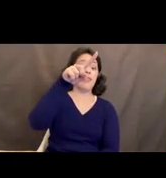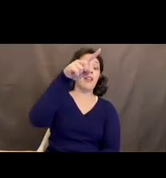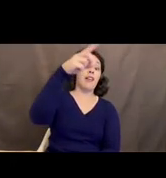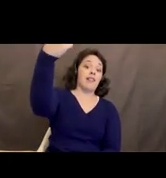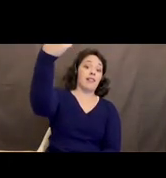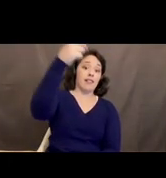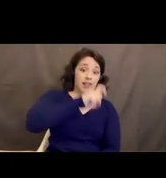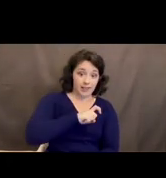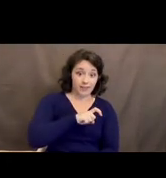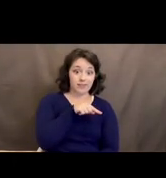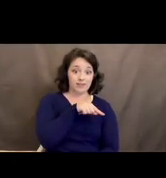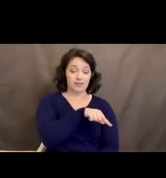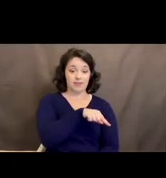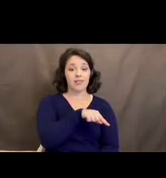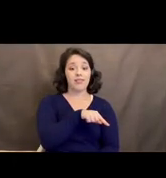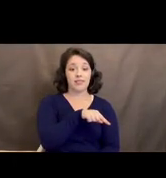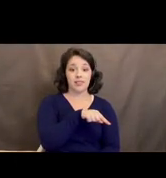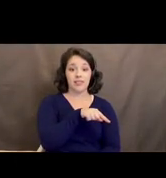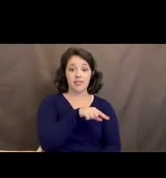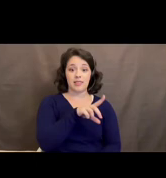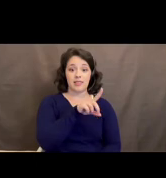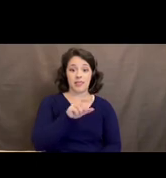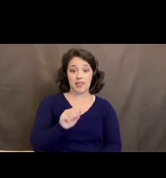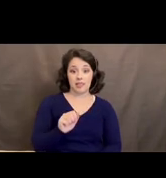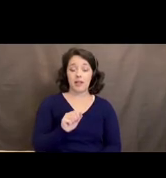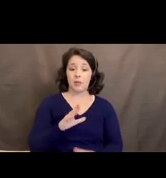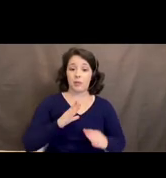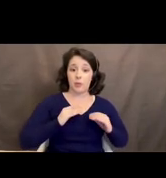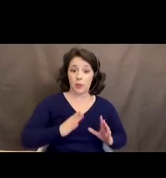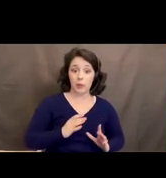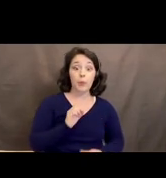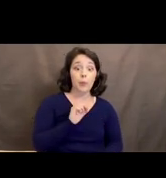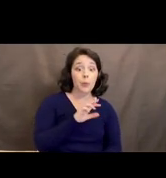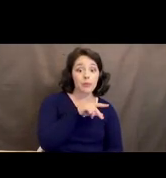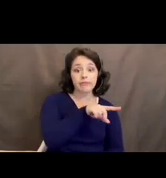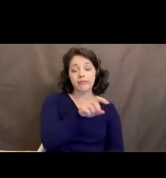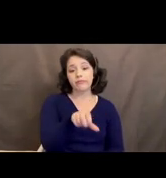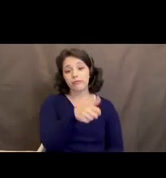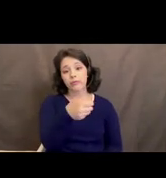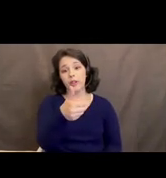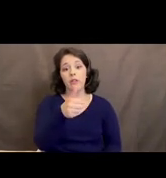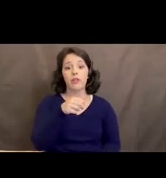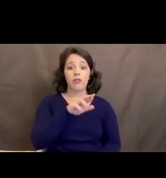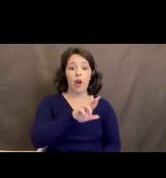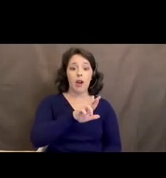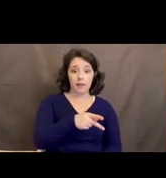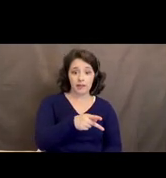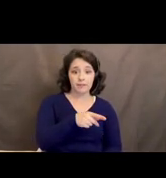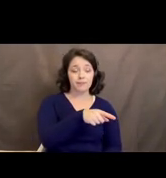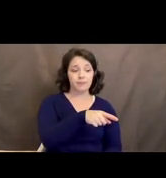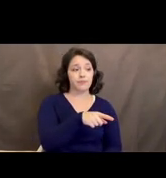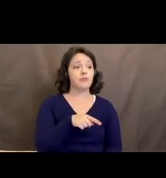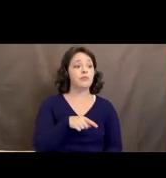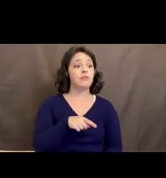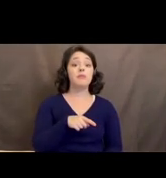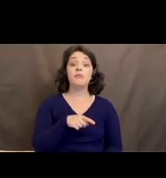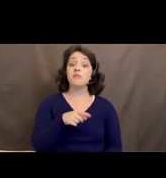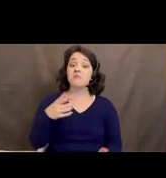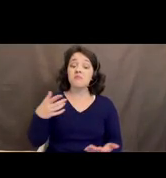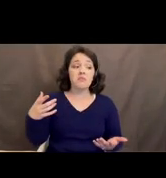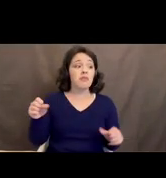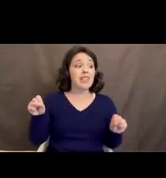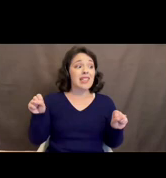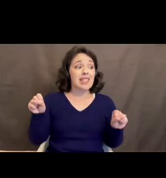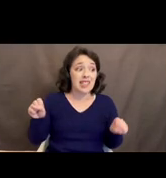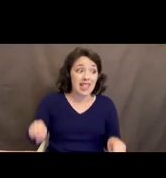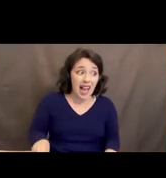on a case-by-case basis, SSA may permit the former payee to transfer the funds directly to